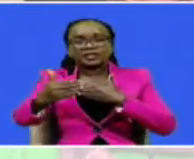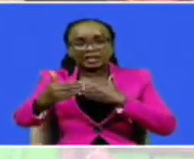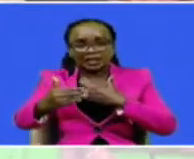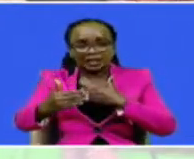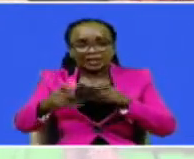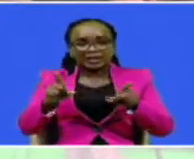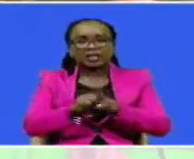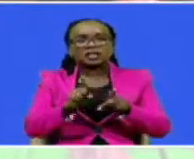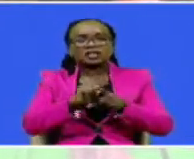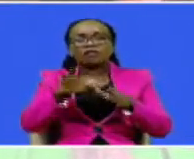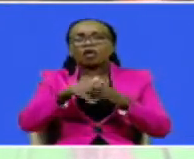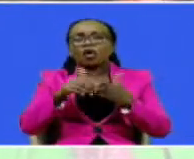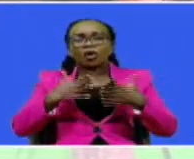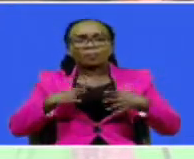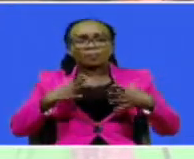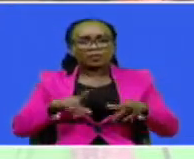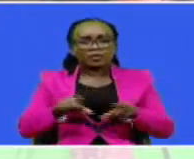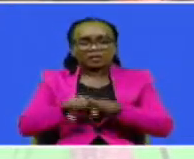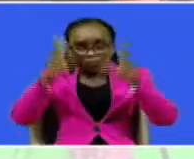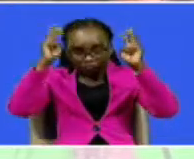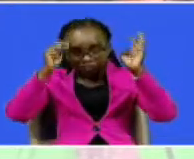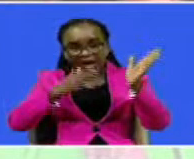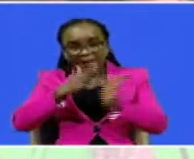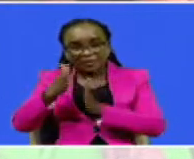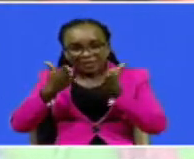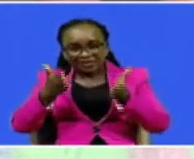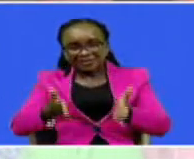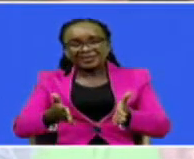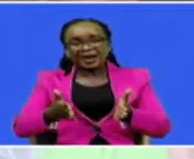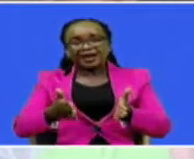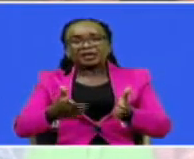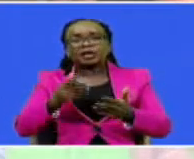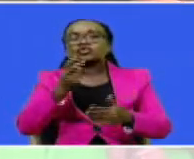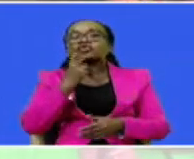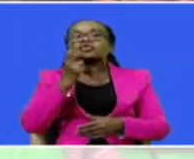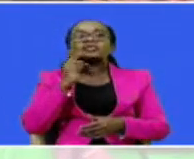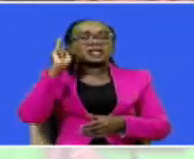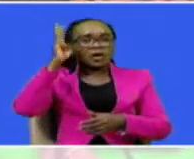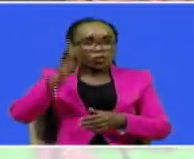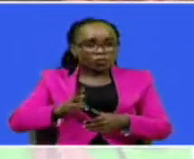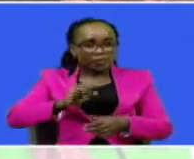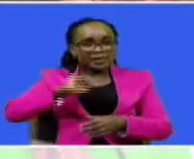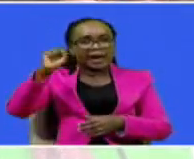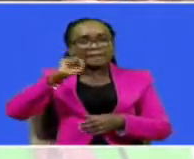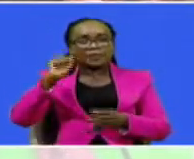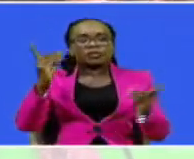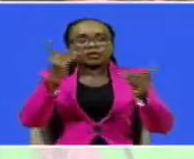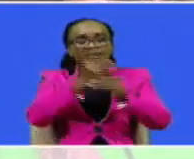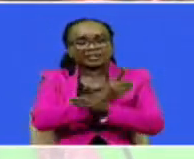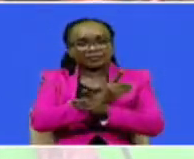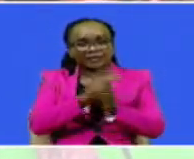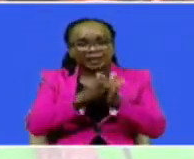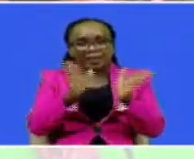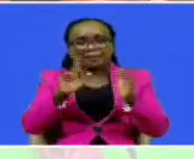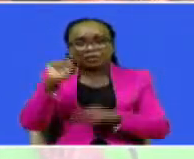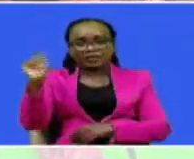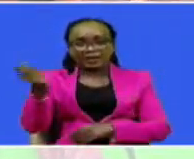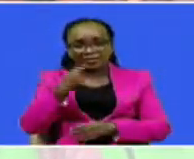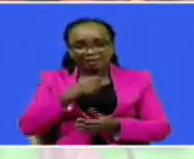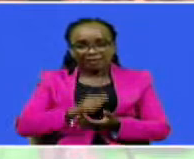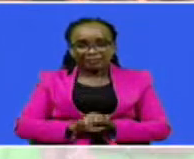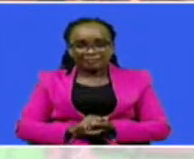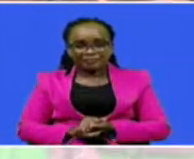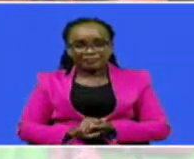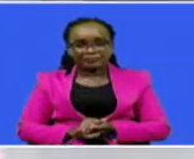the cartels that have formed, for the evil that has formed a cooperative. Tuesday will be the political epiphany in the Republic of Kenya.